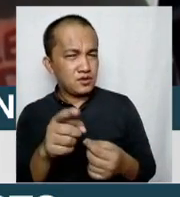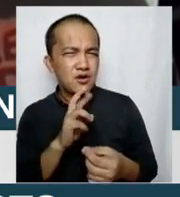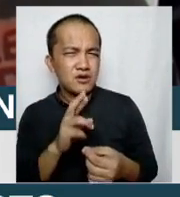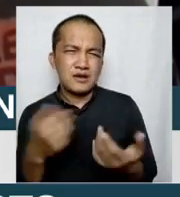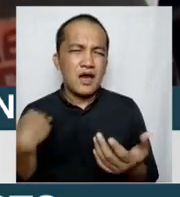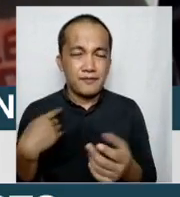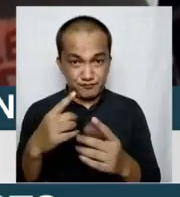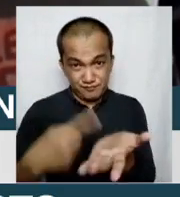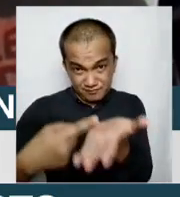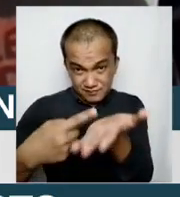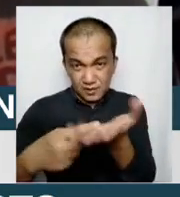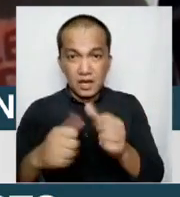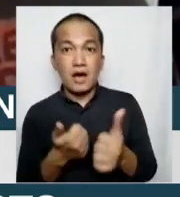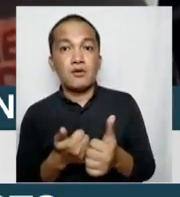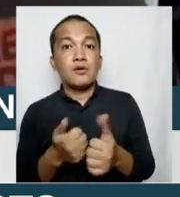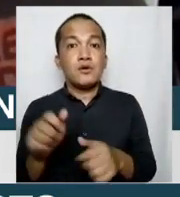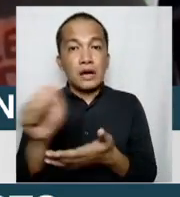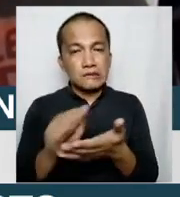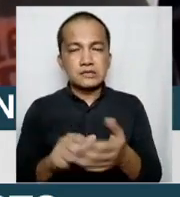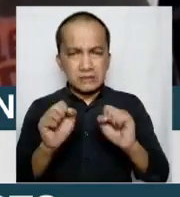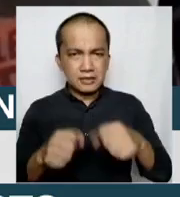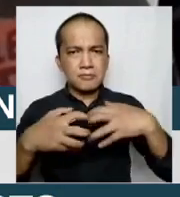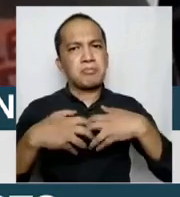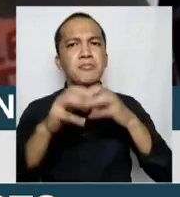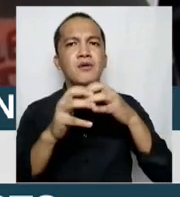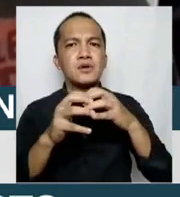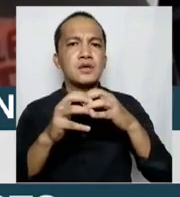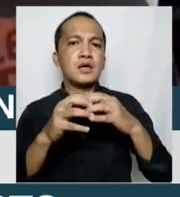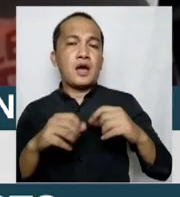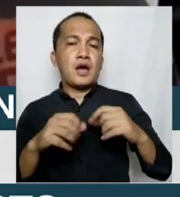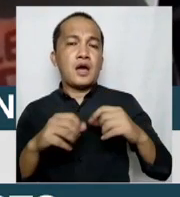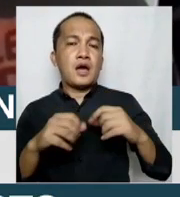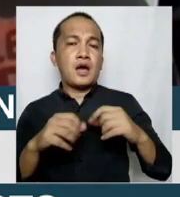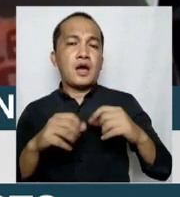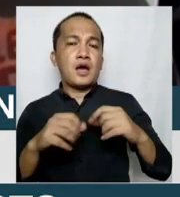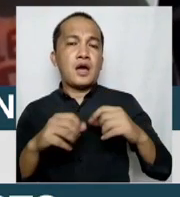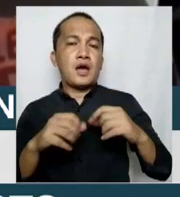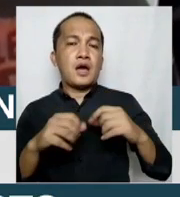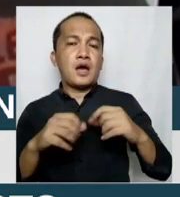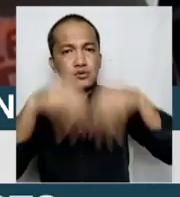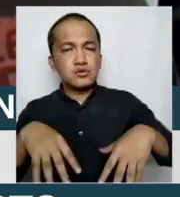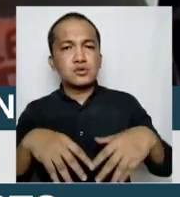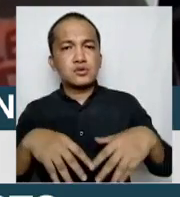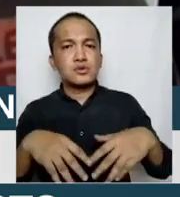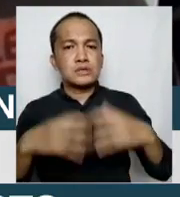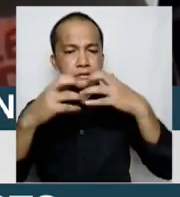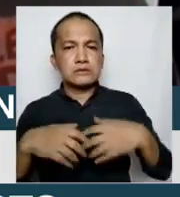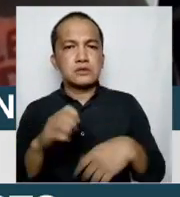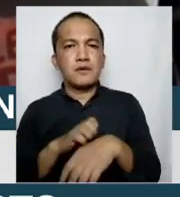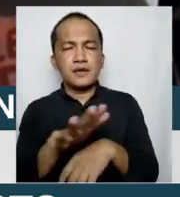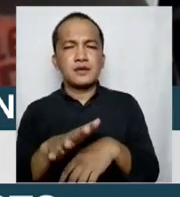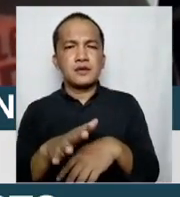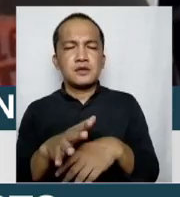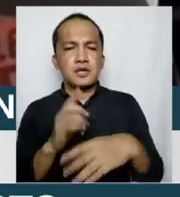how artists will be able to recuperate with regard to job loss and the effect of ABS-CBN's shutdown